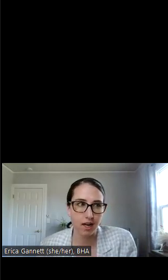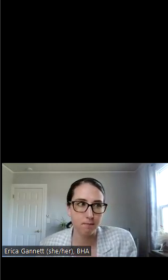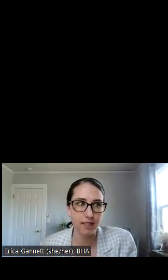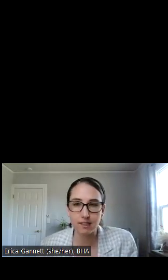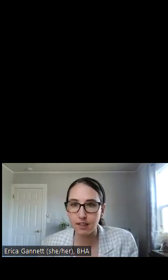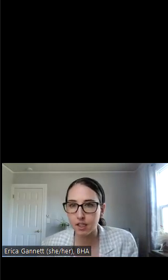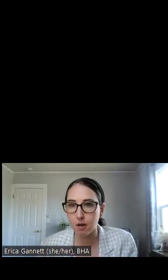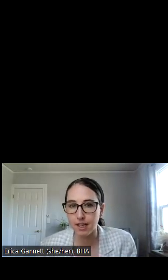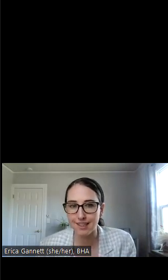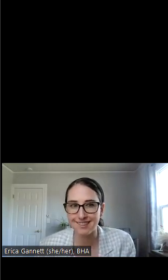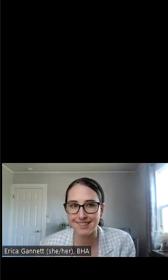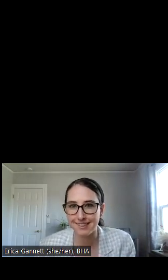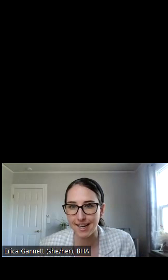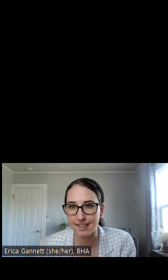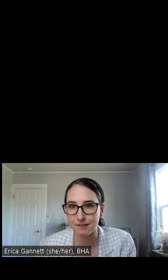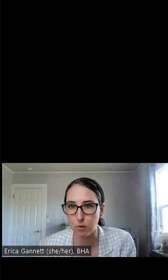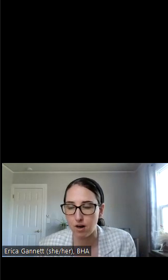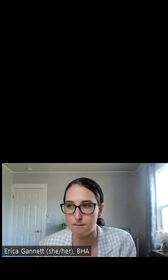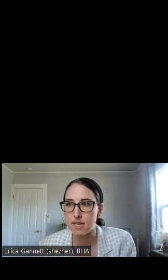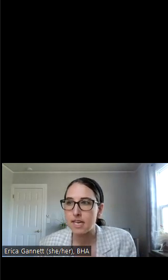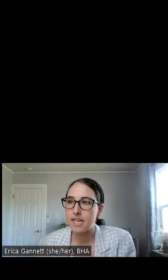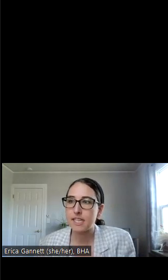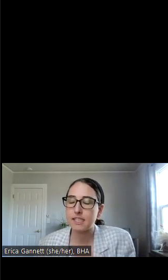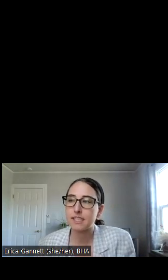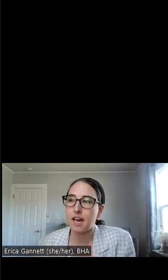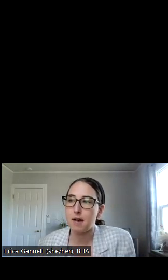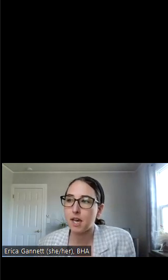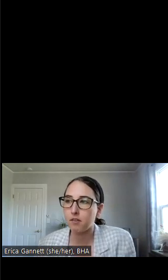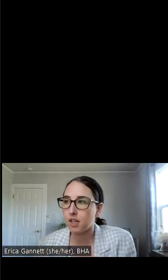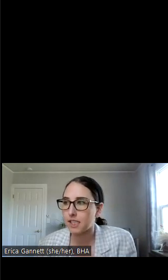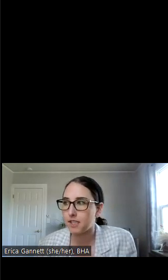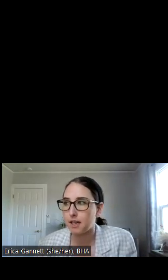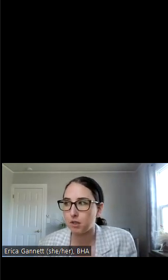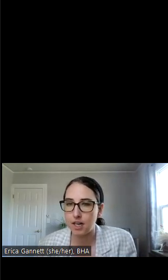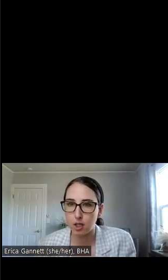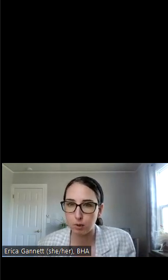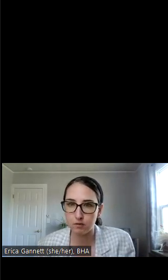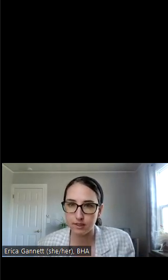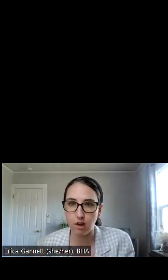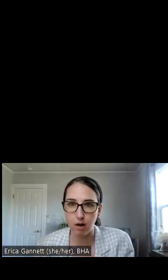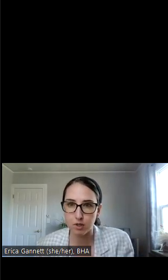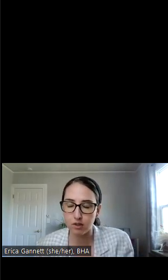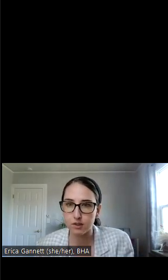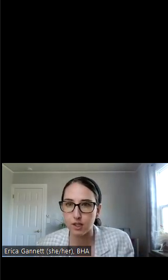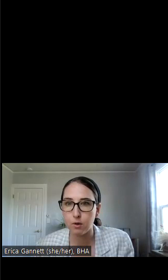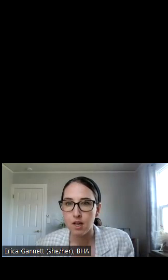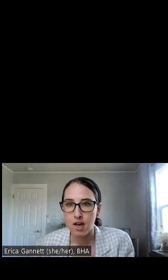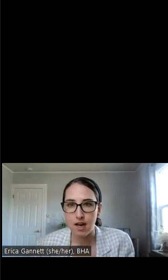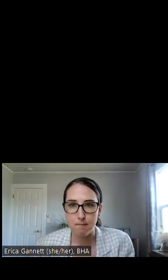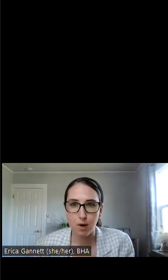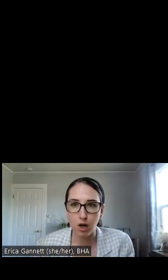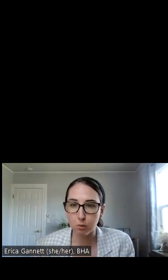sure is clear going into today's forum is behavioral health safety net provider approval is optional.